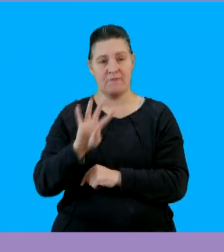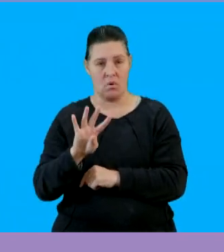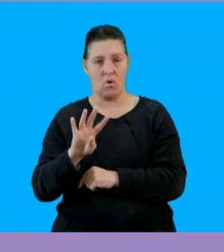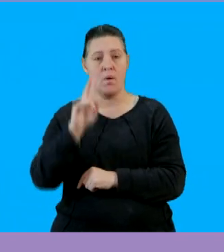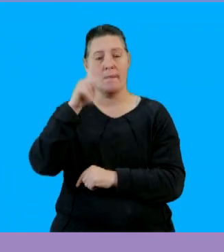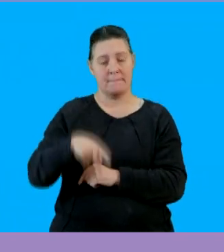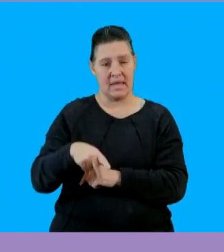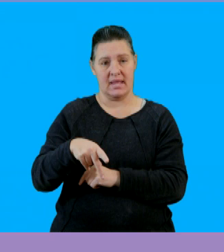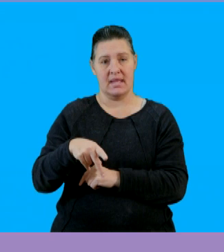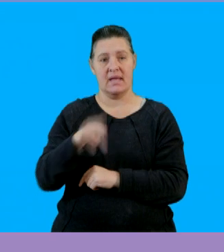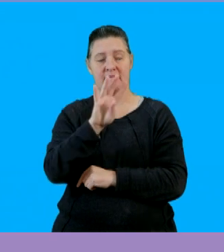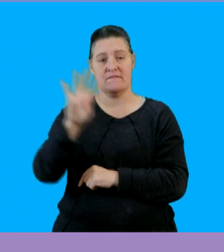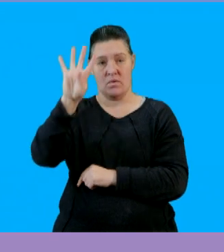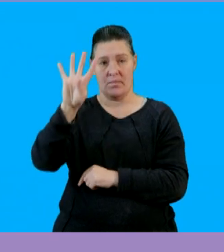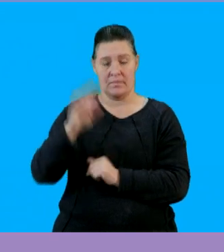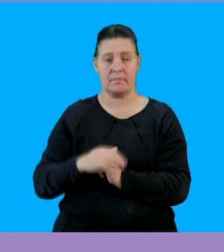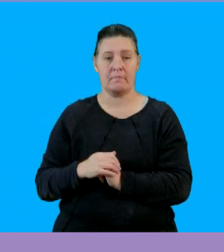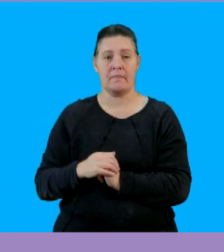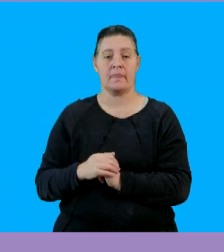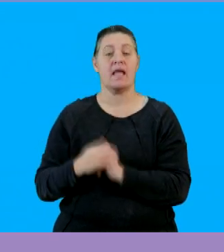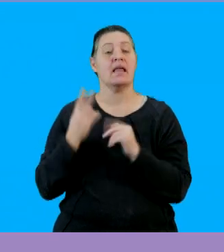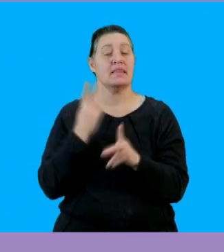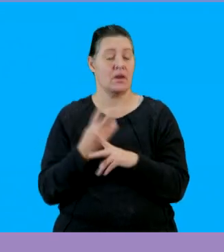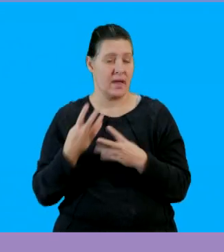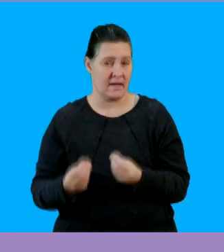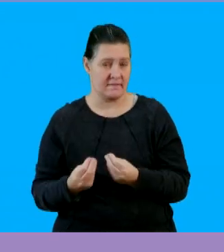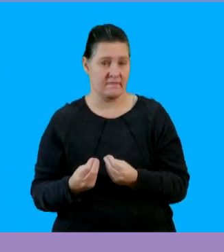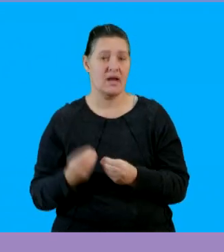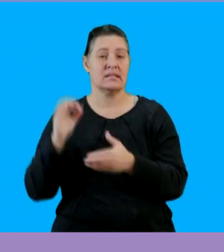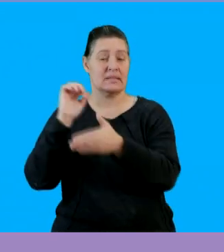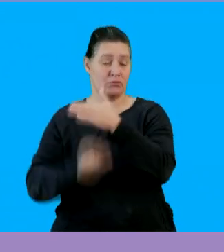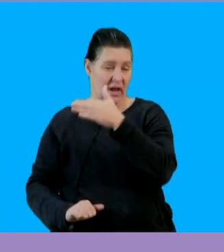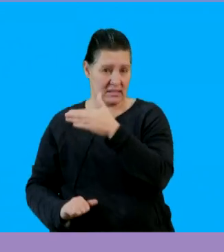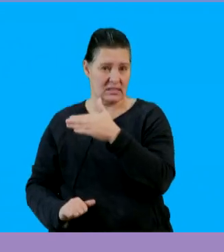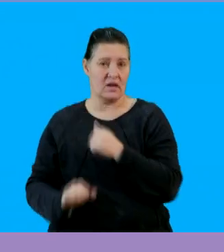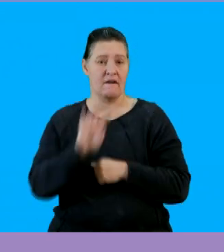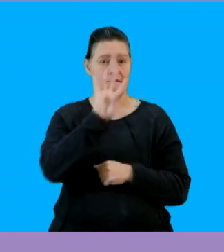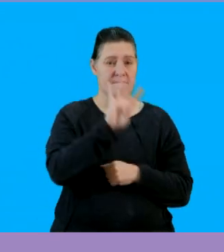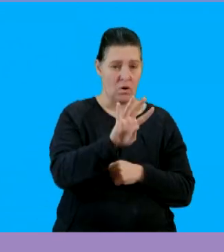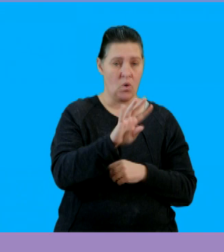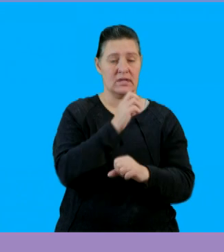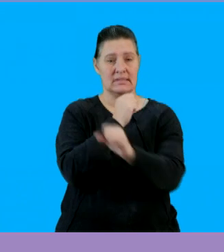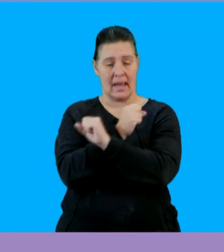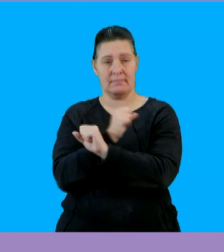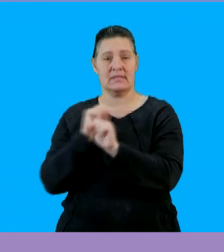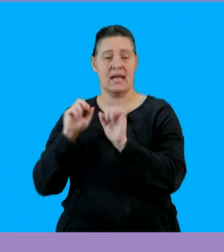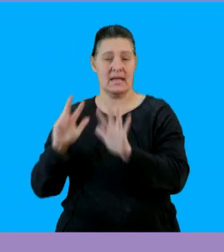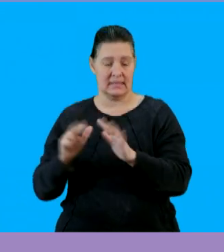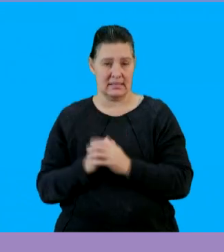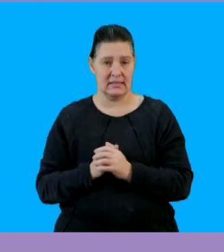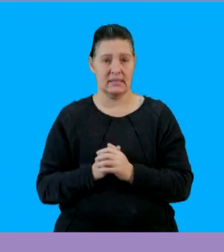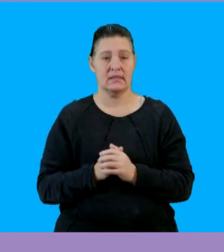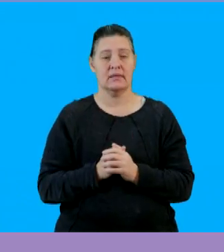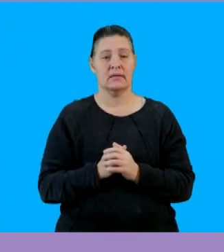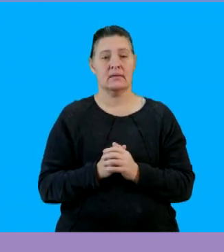to be 24p exponent 4. Then we are going to subtract the 4 multiplied by the